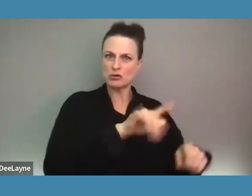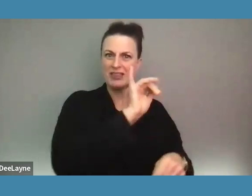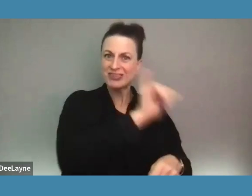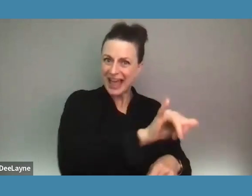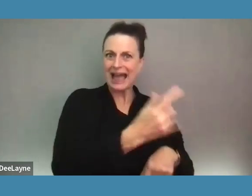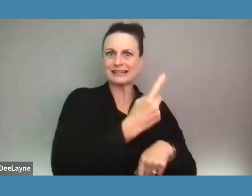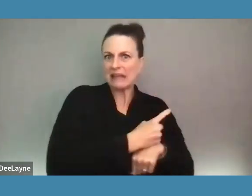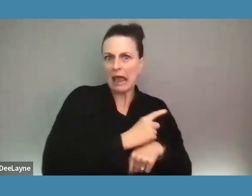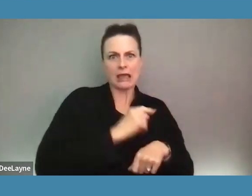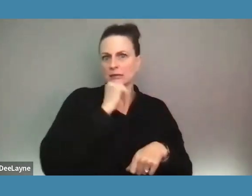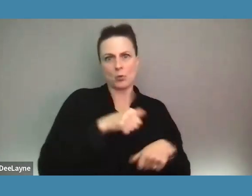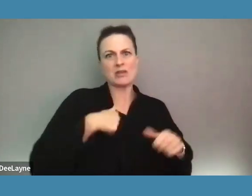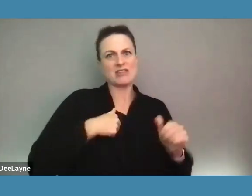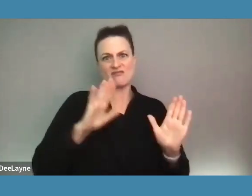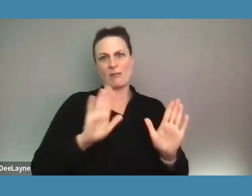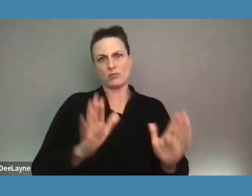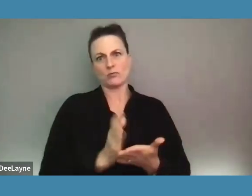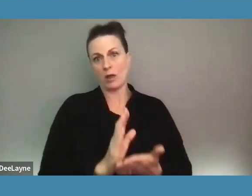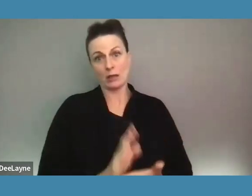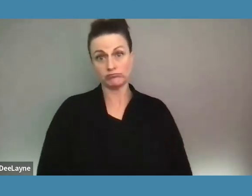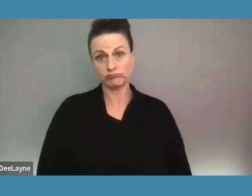process.